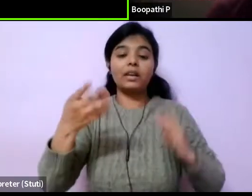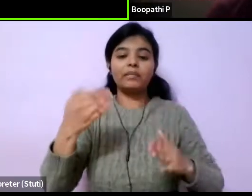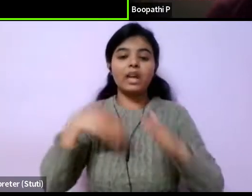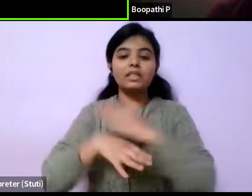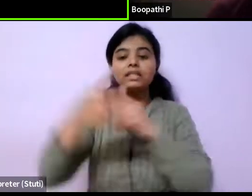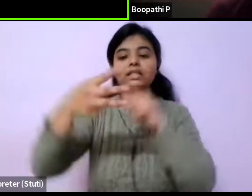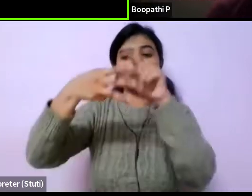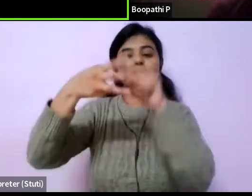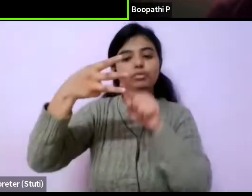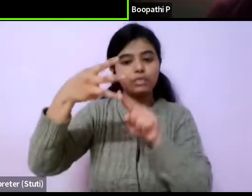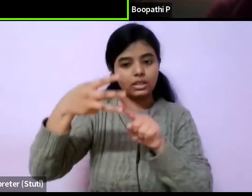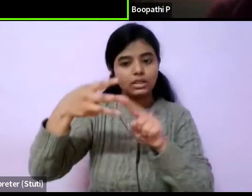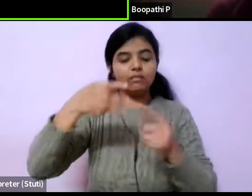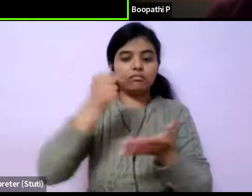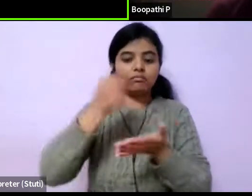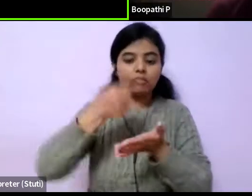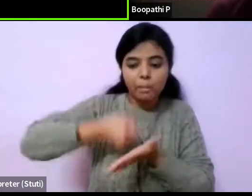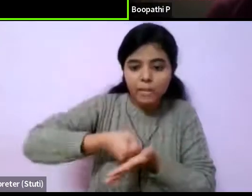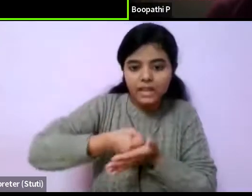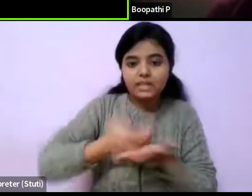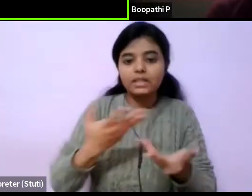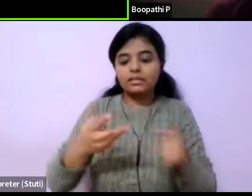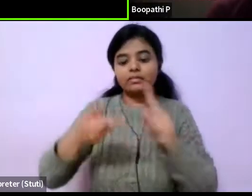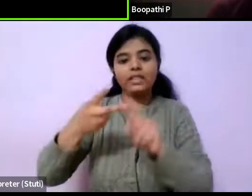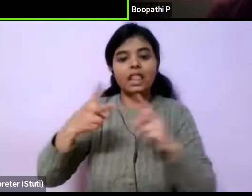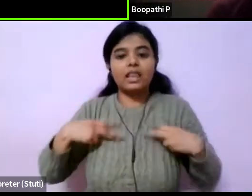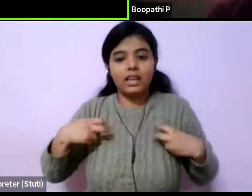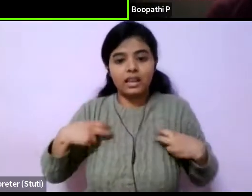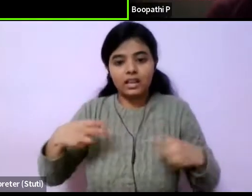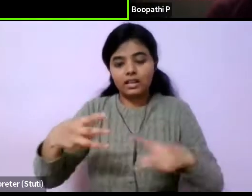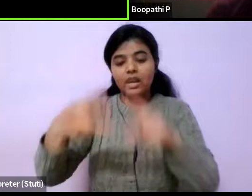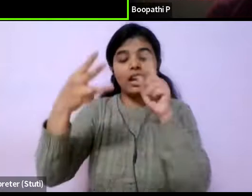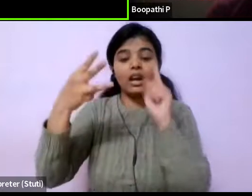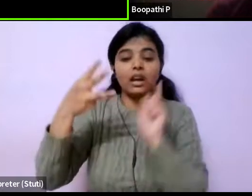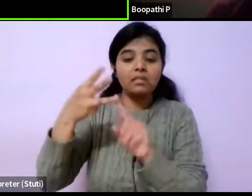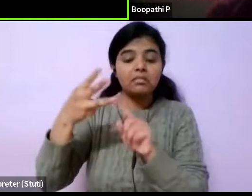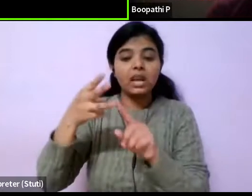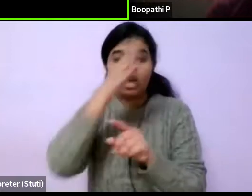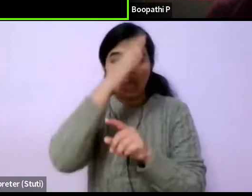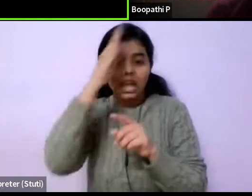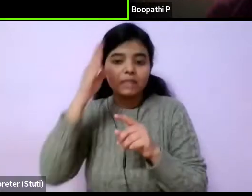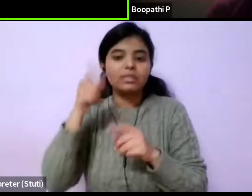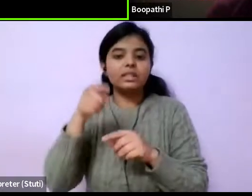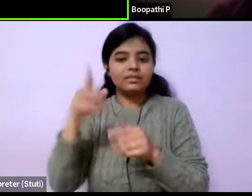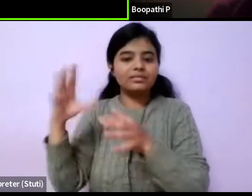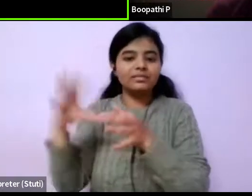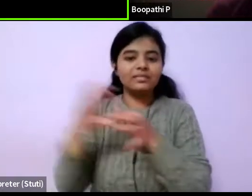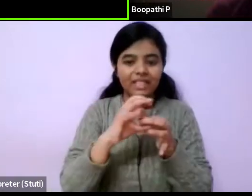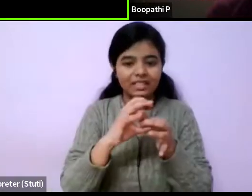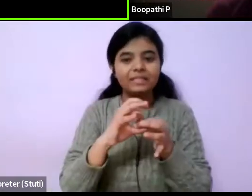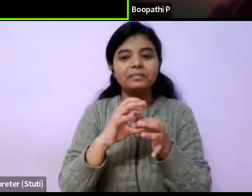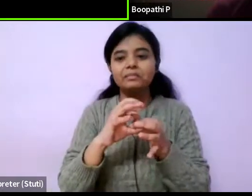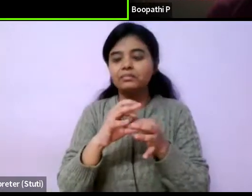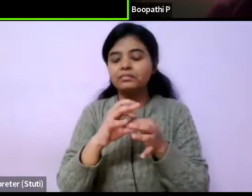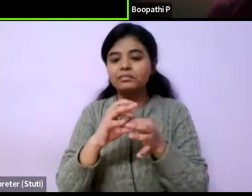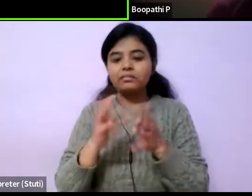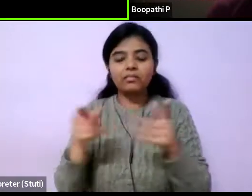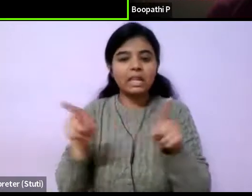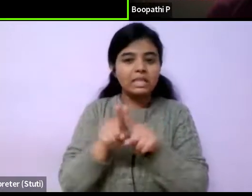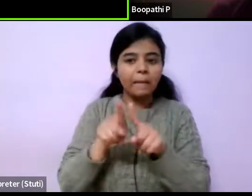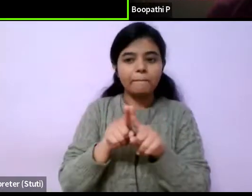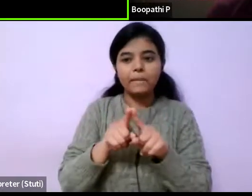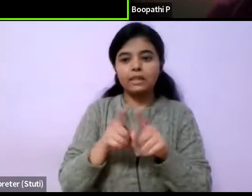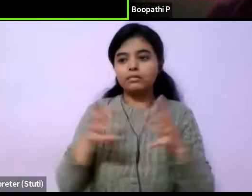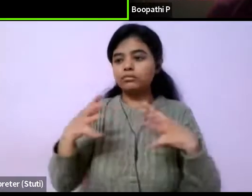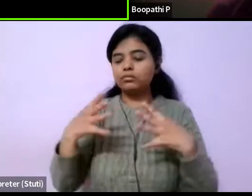level ones, the legal activism that we see, and the academic critique that we produce